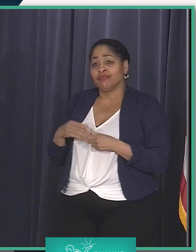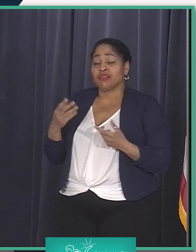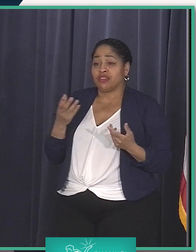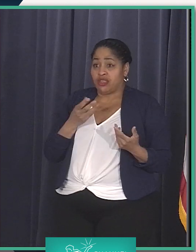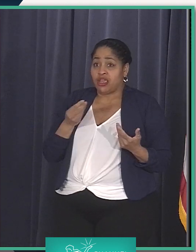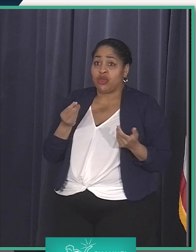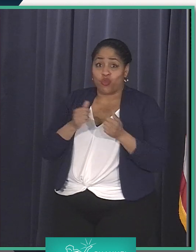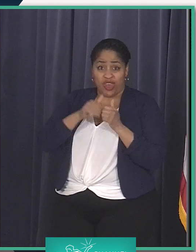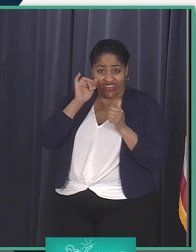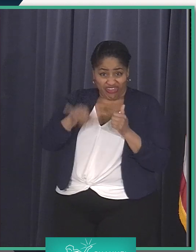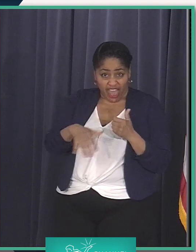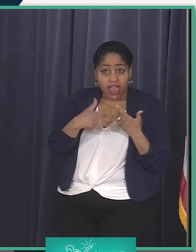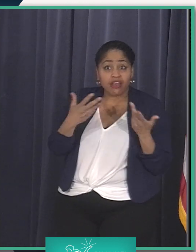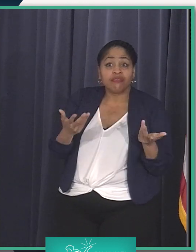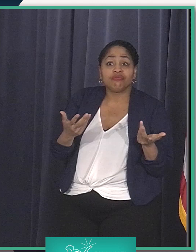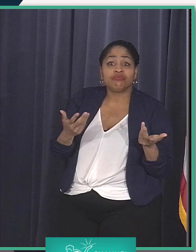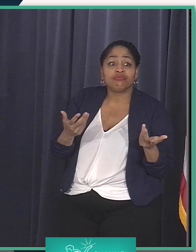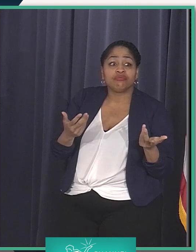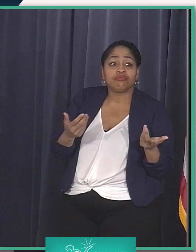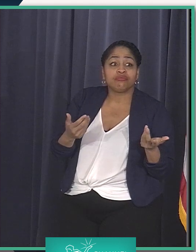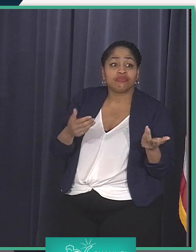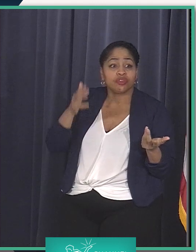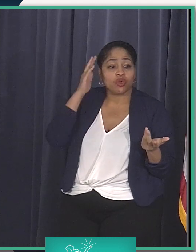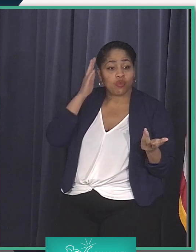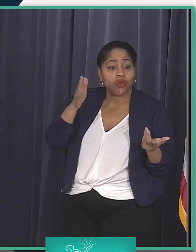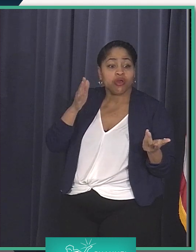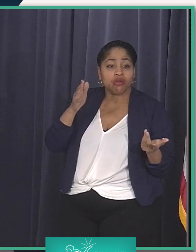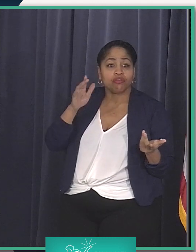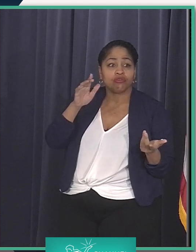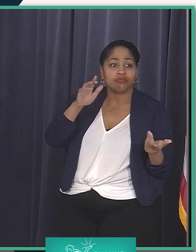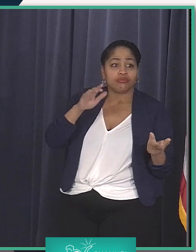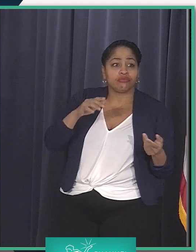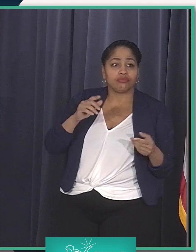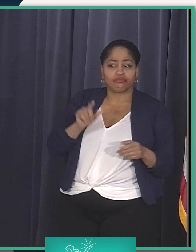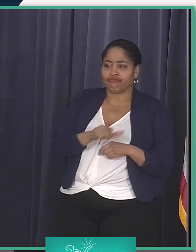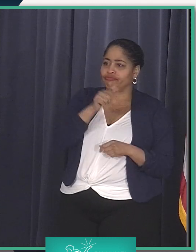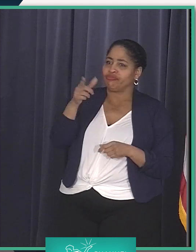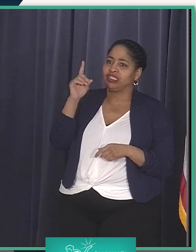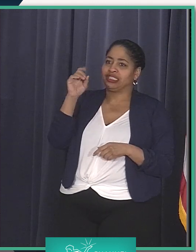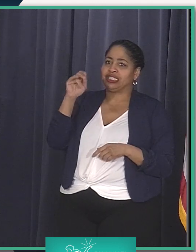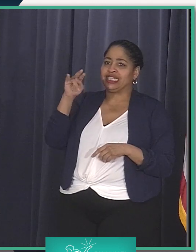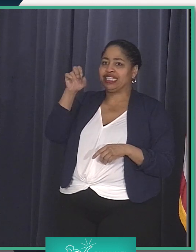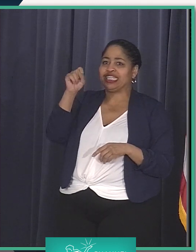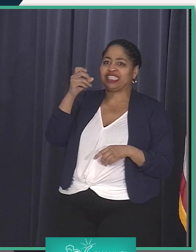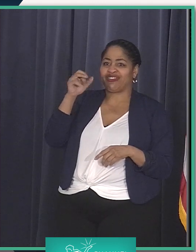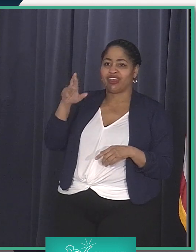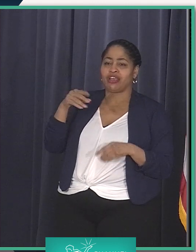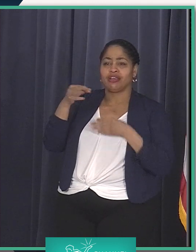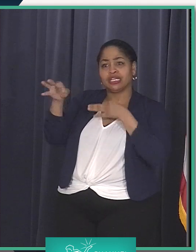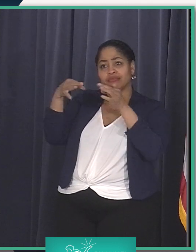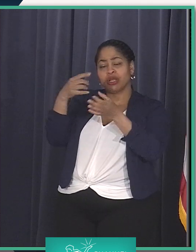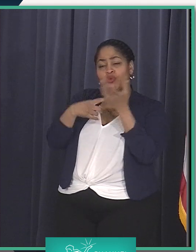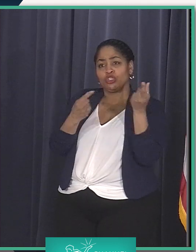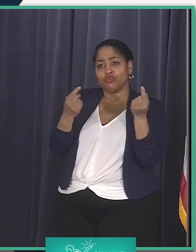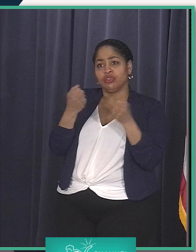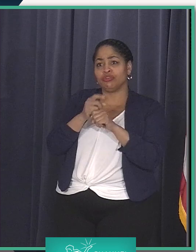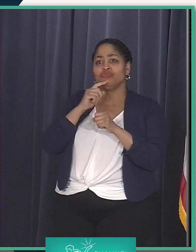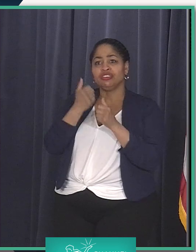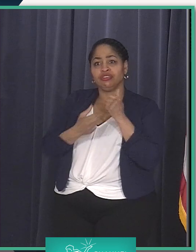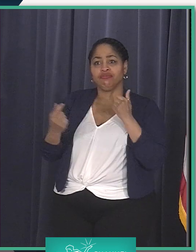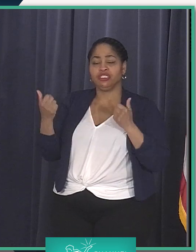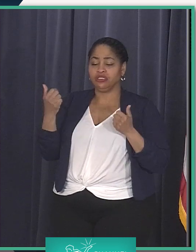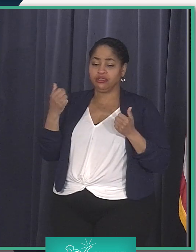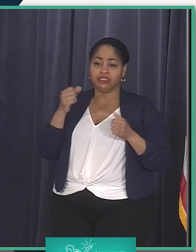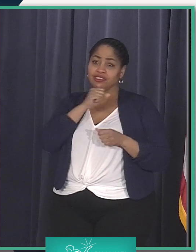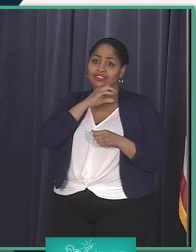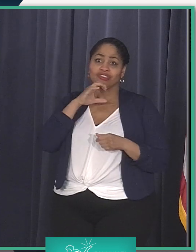And with that, we're going to turn it over to Denise Ferry, who's going to tell you what she's doing to make sure every senior